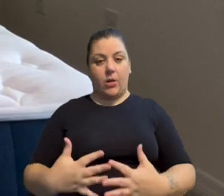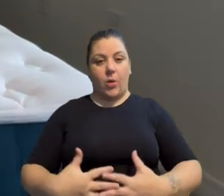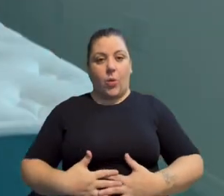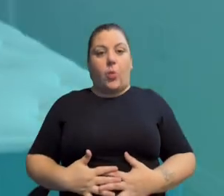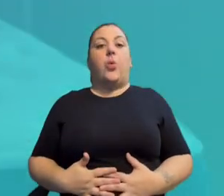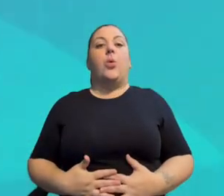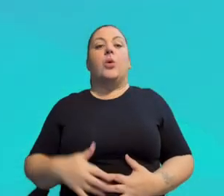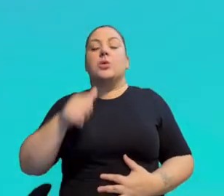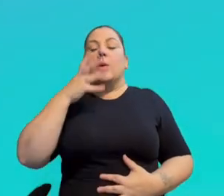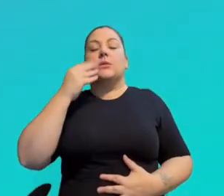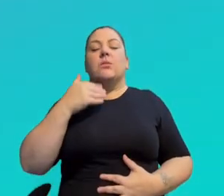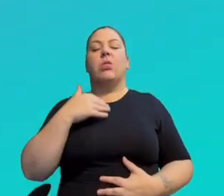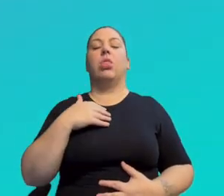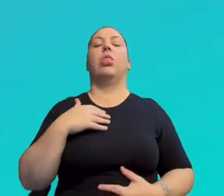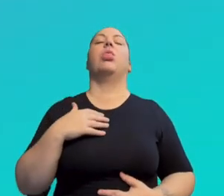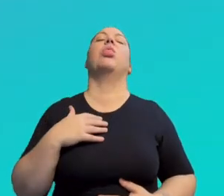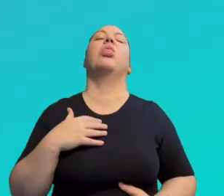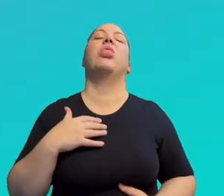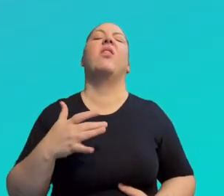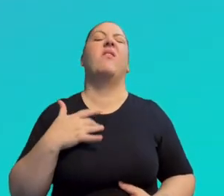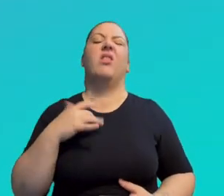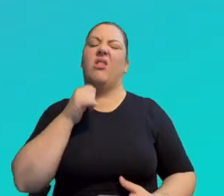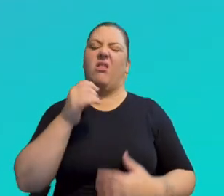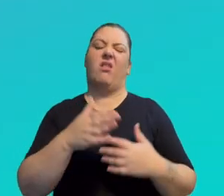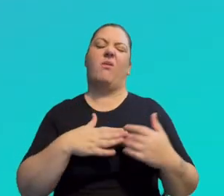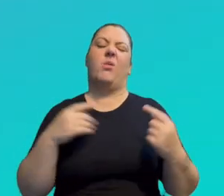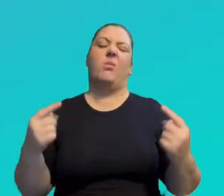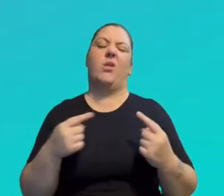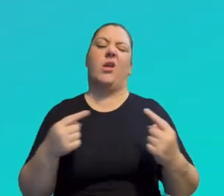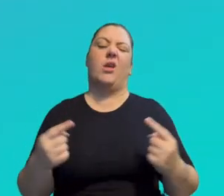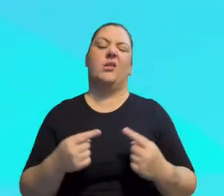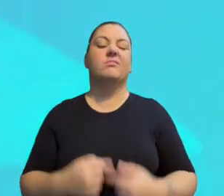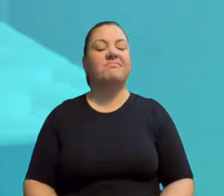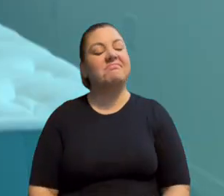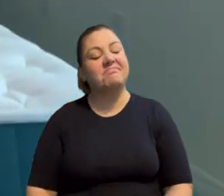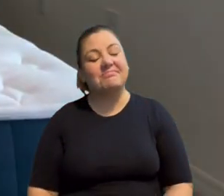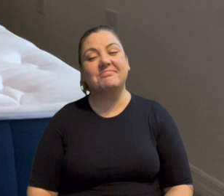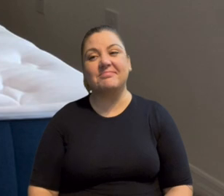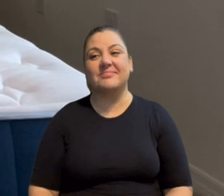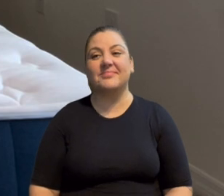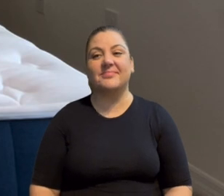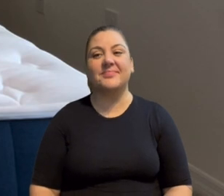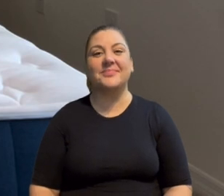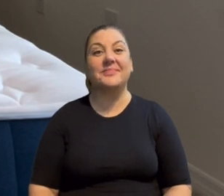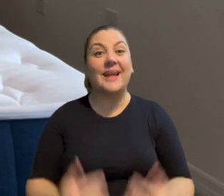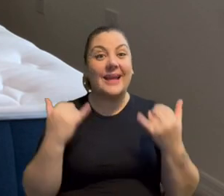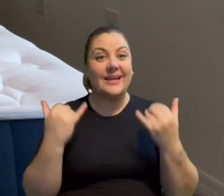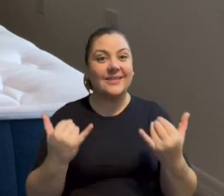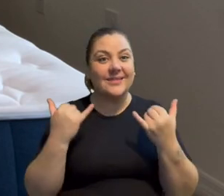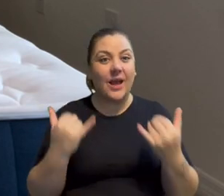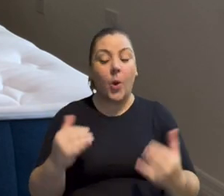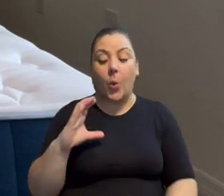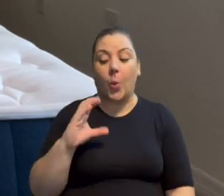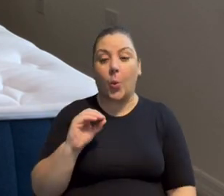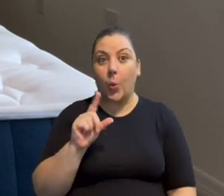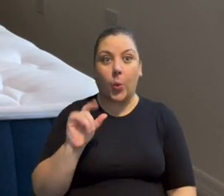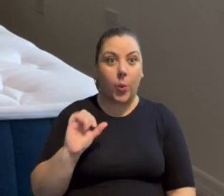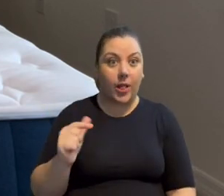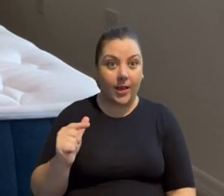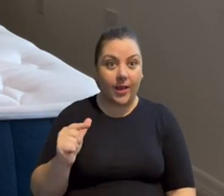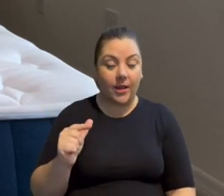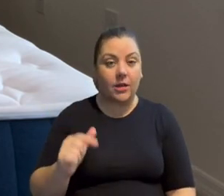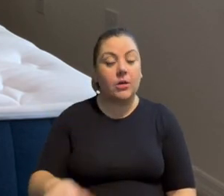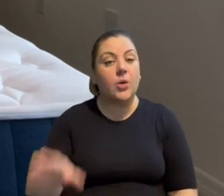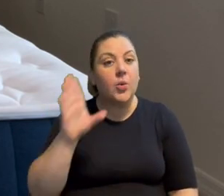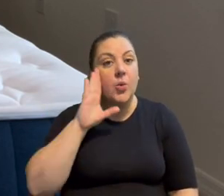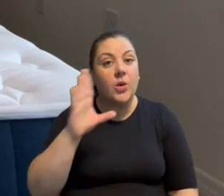the mattress. All right, so let's talk about cooling. Is this mattress